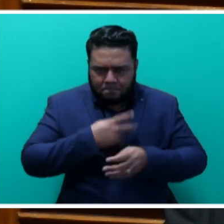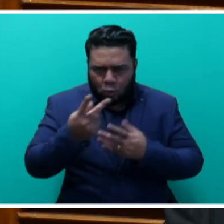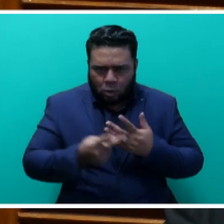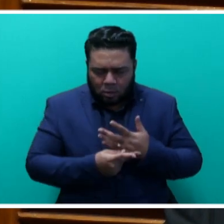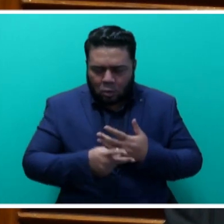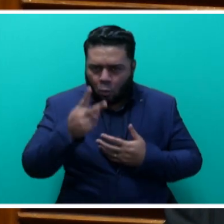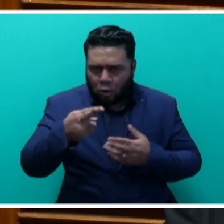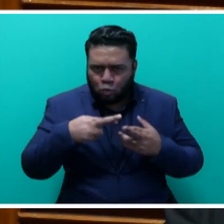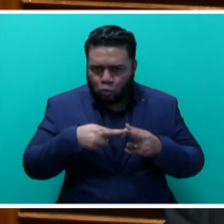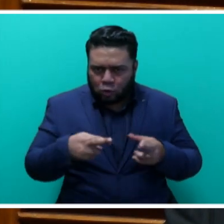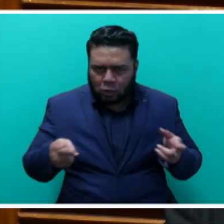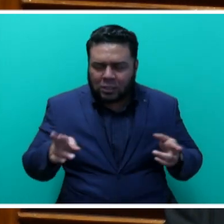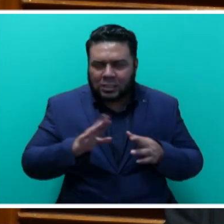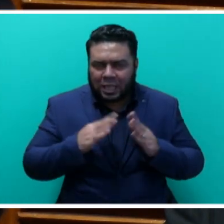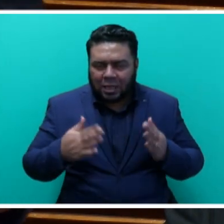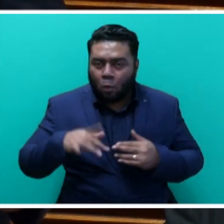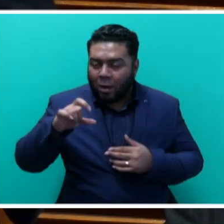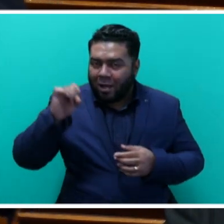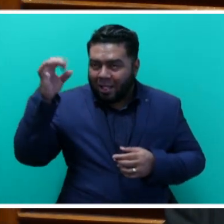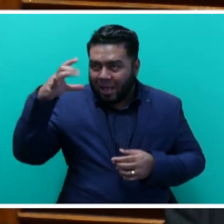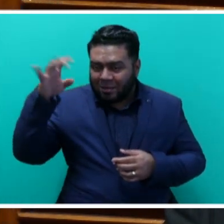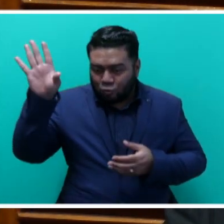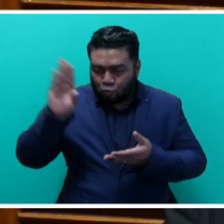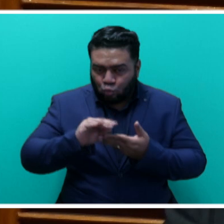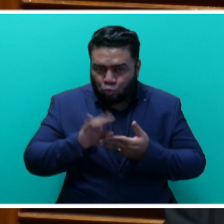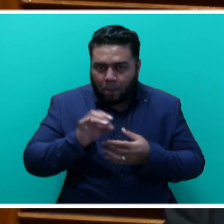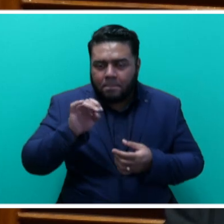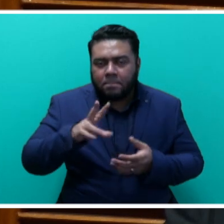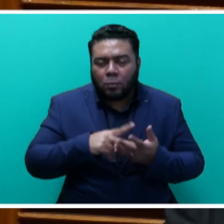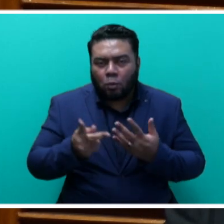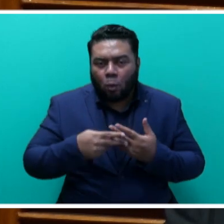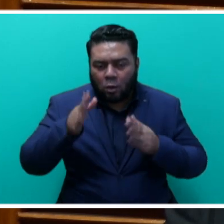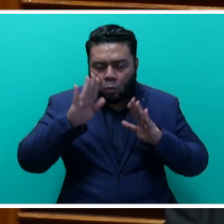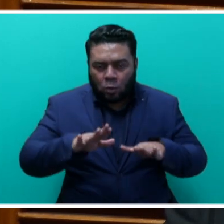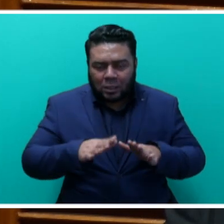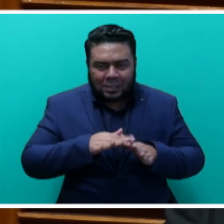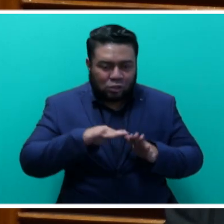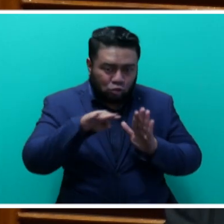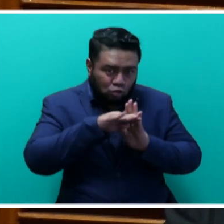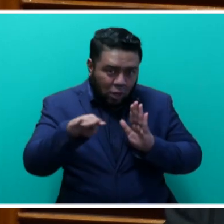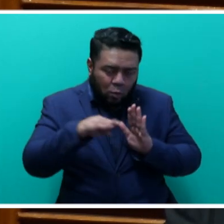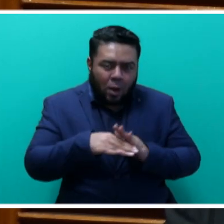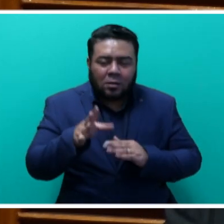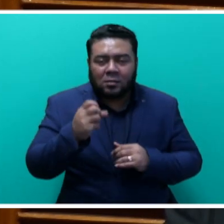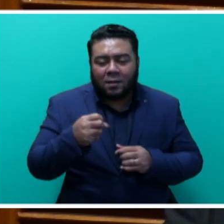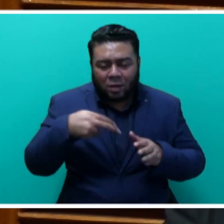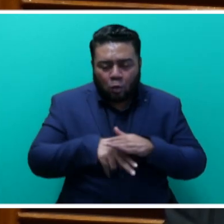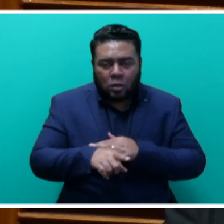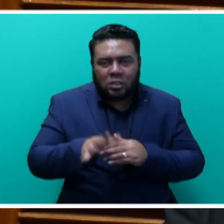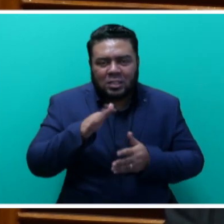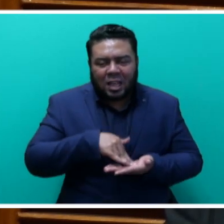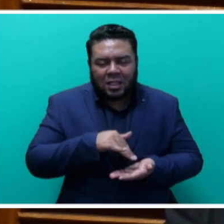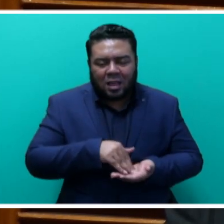1 resource center, 1 community solar light project, 1 waiting shed, and 1 evacuation center retrofitting. This benefited 10 villages